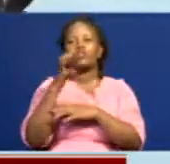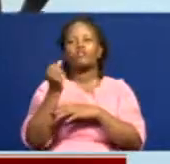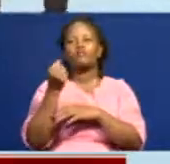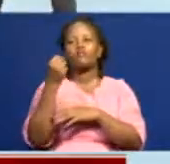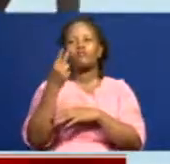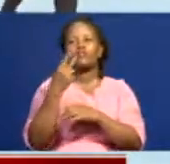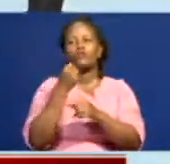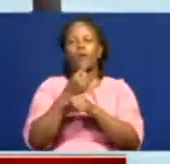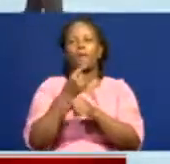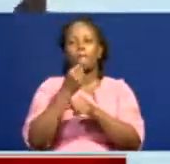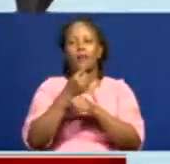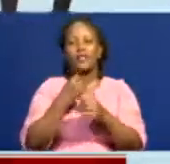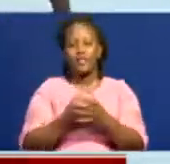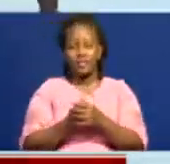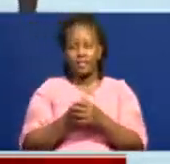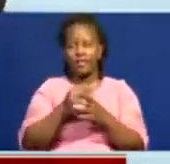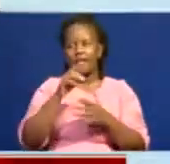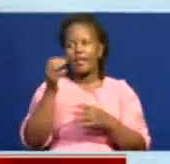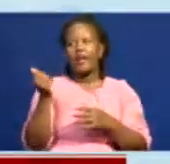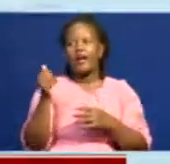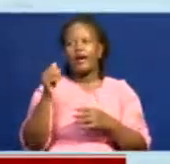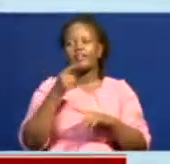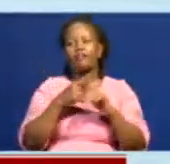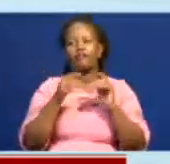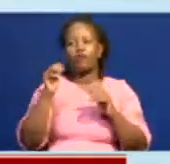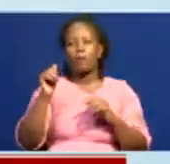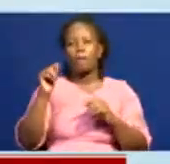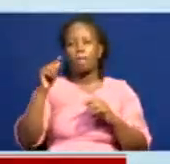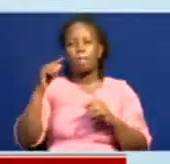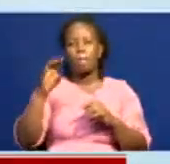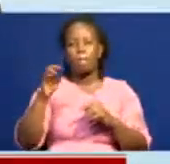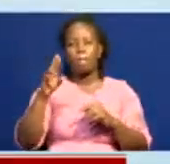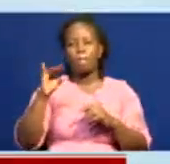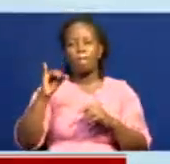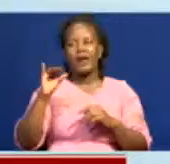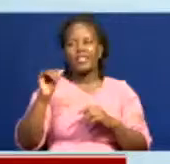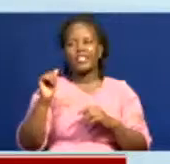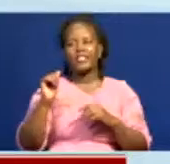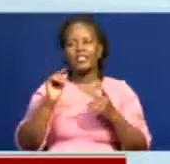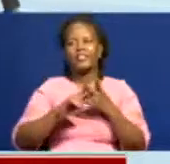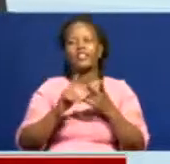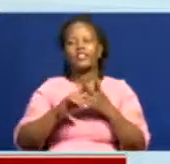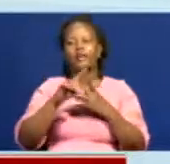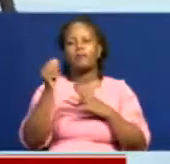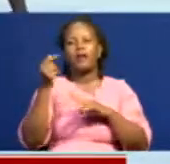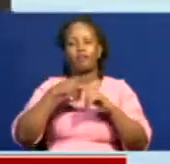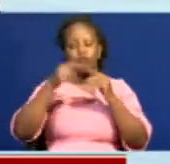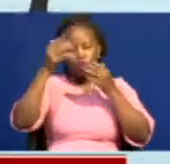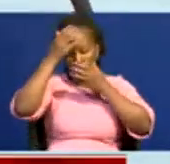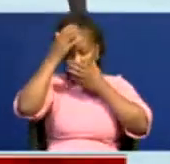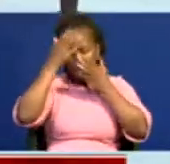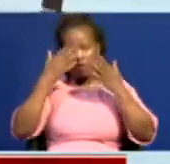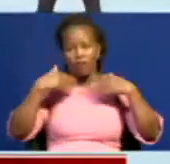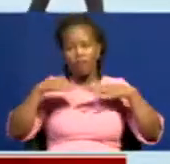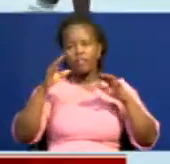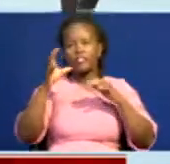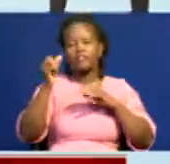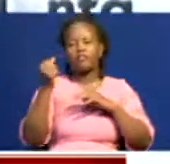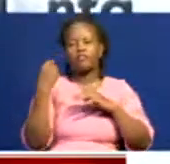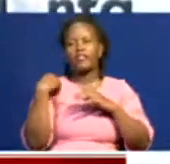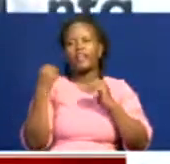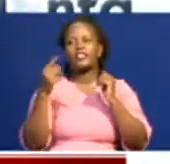seconds. Algerian Diloldin Abdella was fourth, while Moroccans Sahuil and Imad finished fifth and sixth